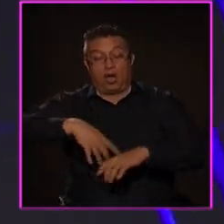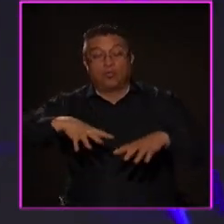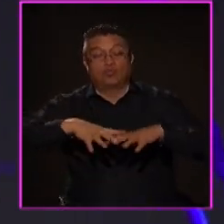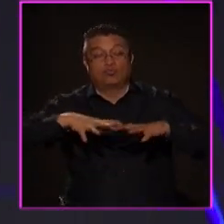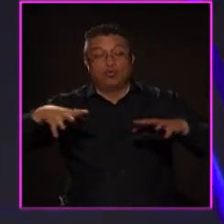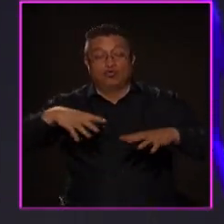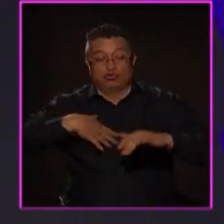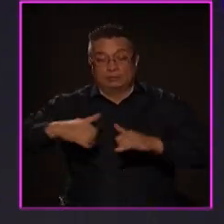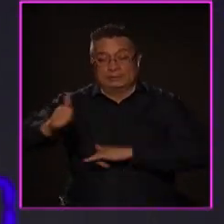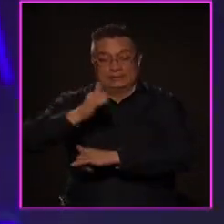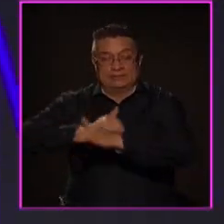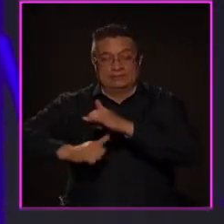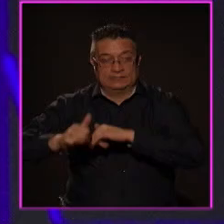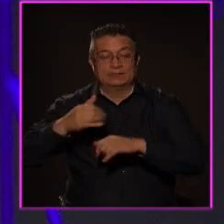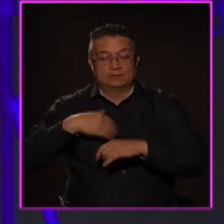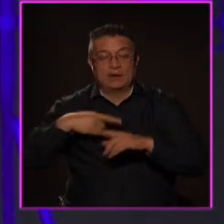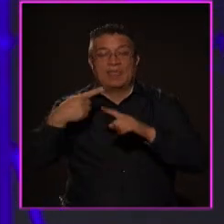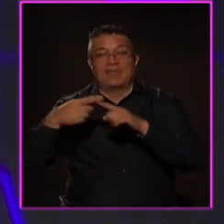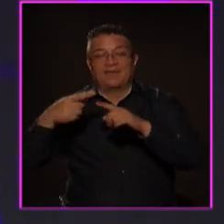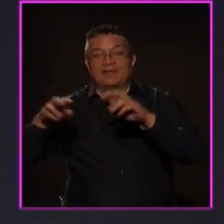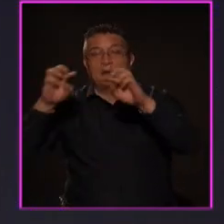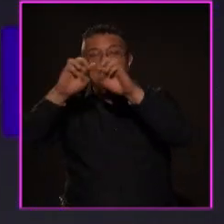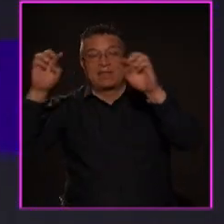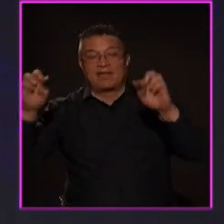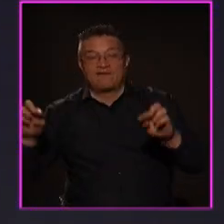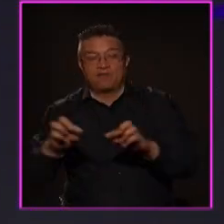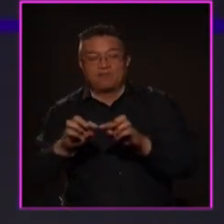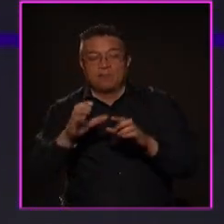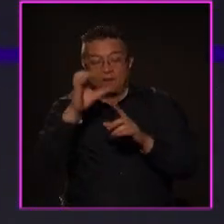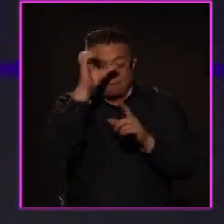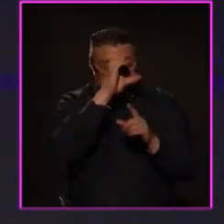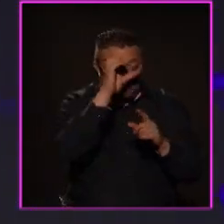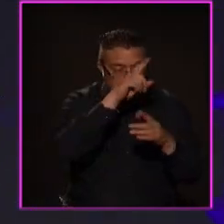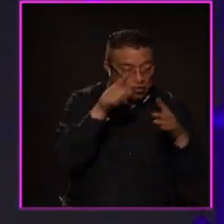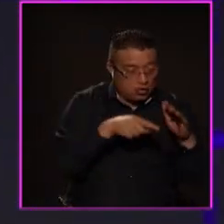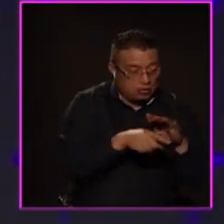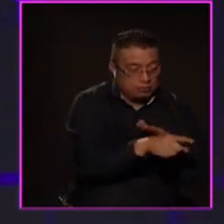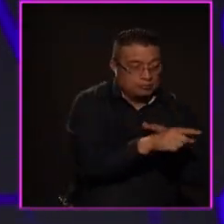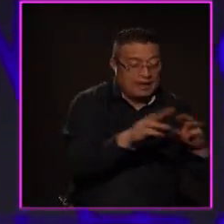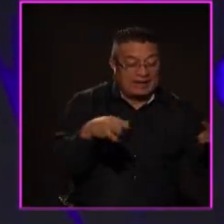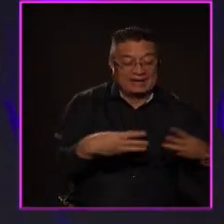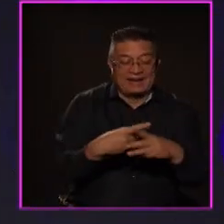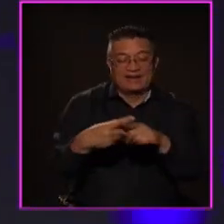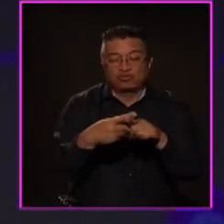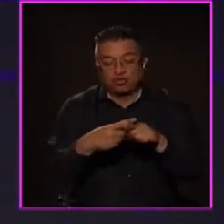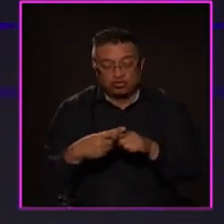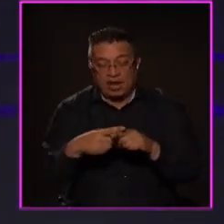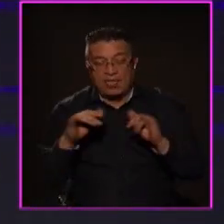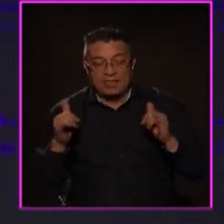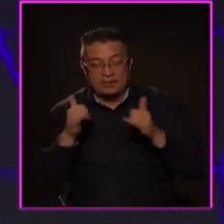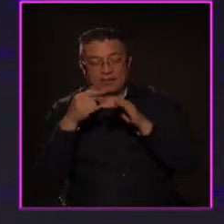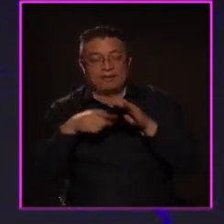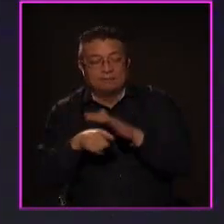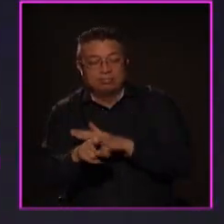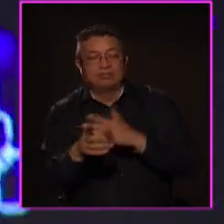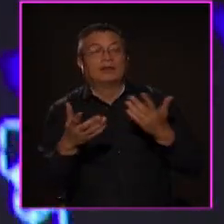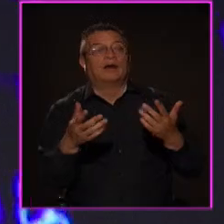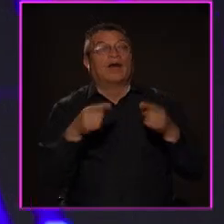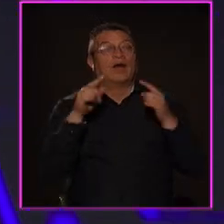different platforms, our search engines, social media, different